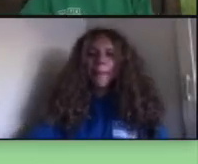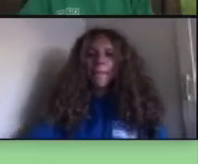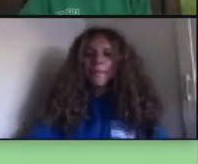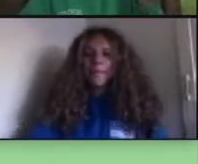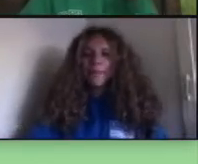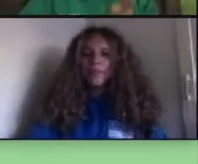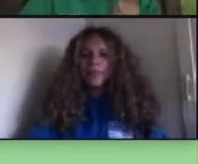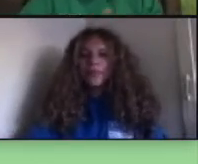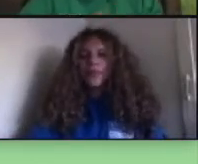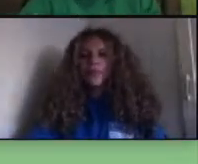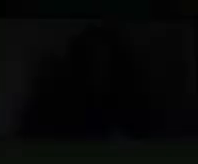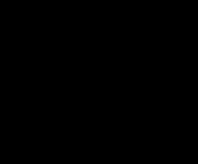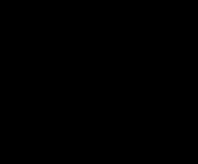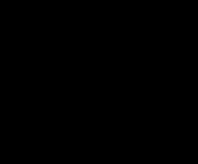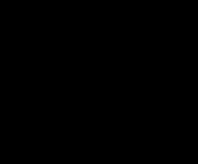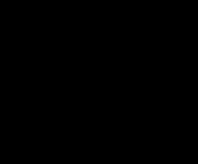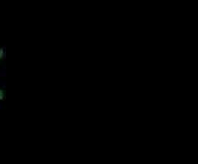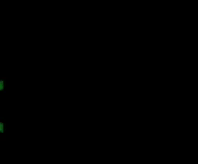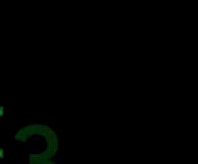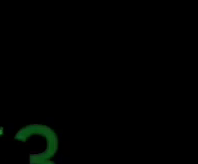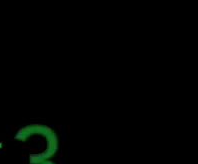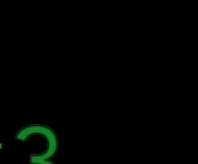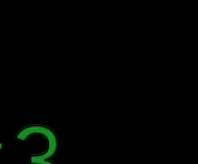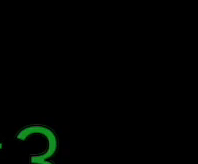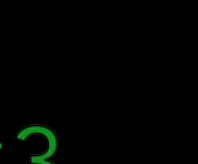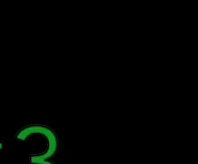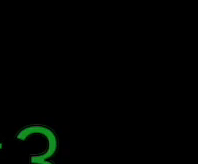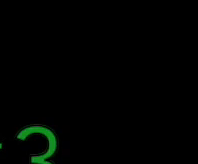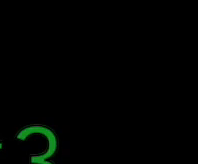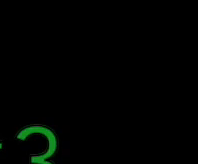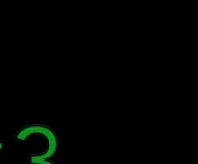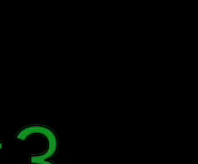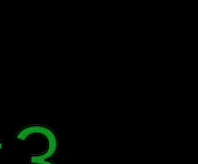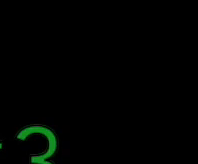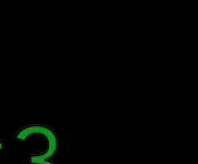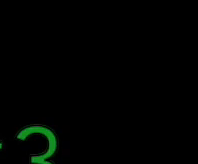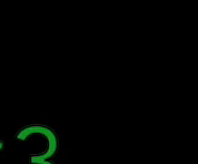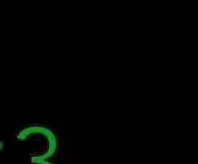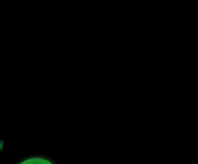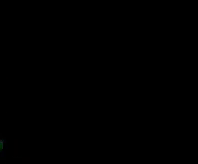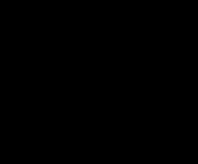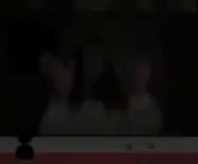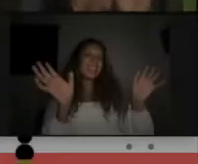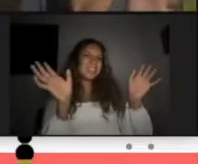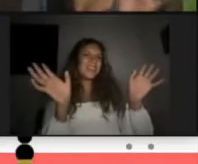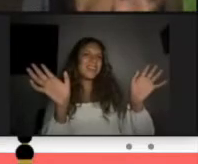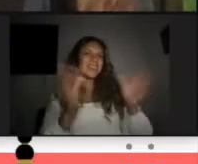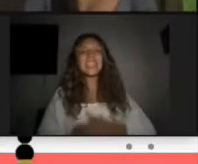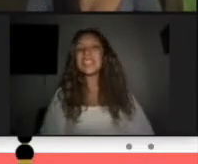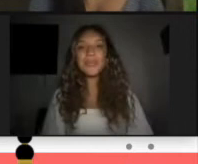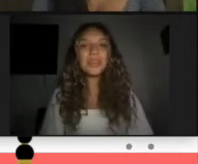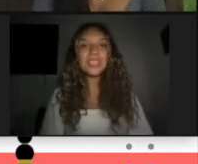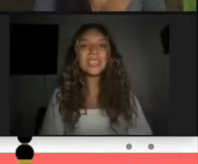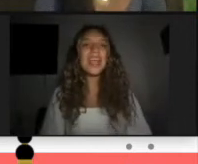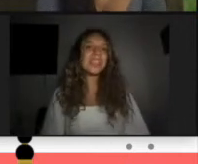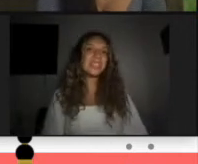And, it is Tuthi, your Vice President. so hard to say goodbye hey stemmies